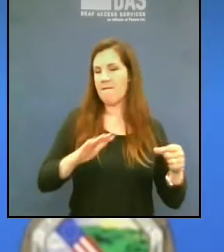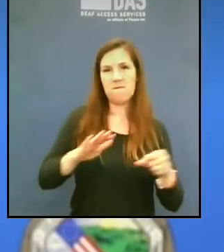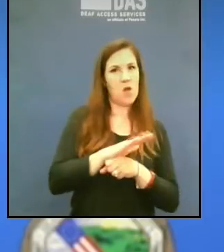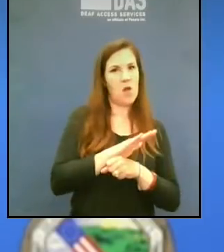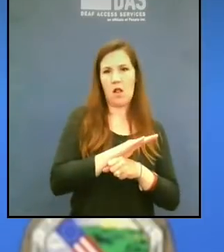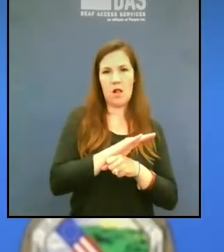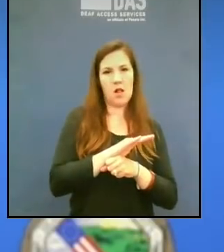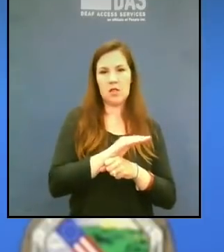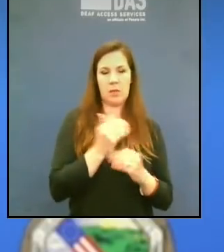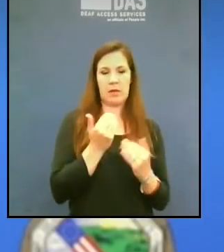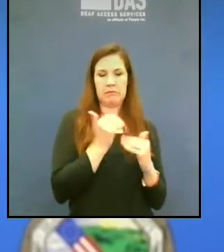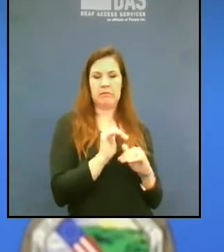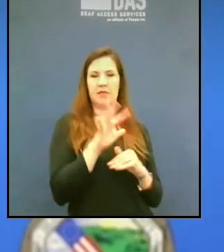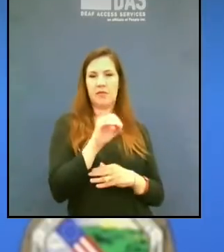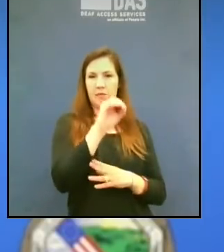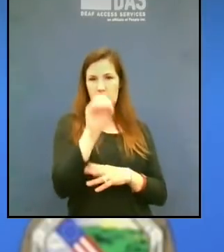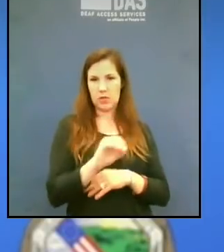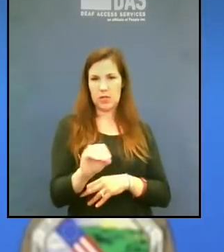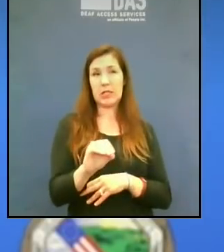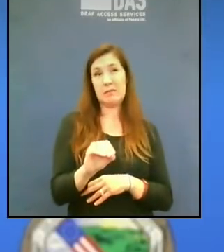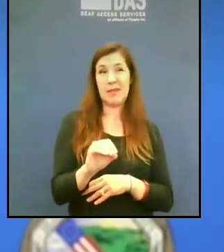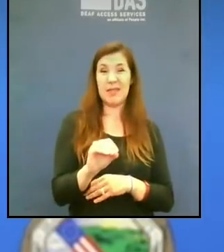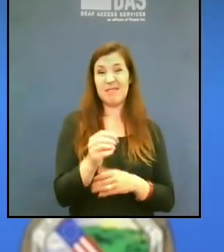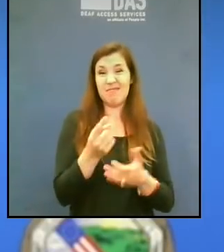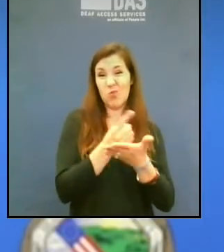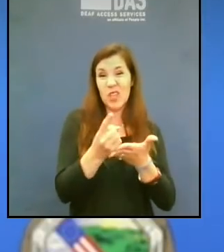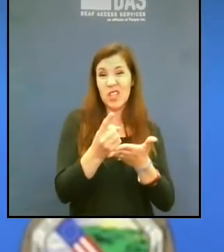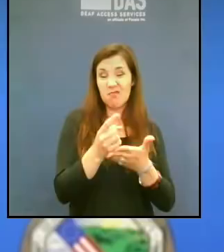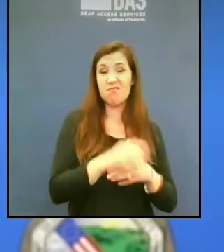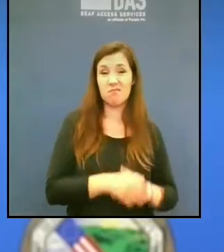capacity, within a week.